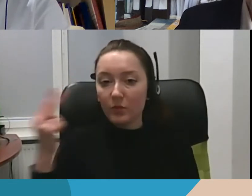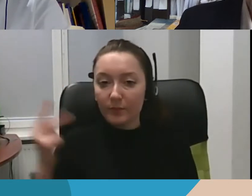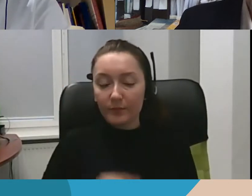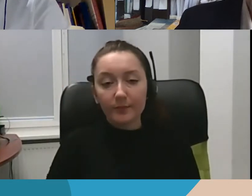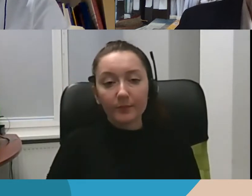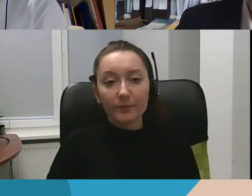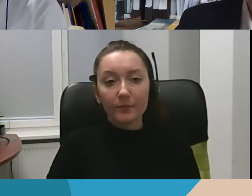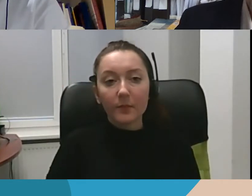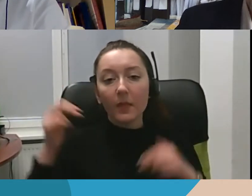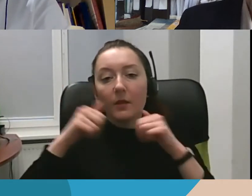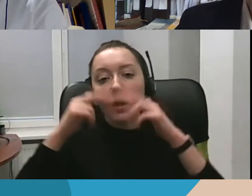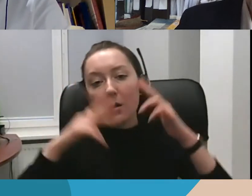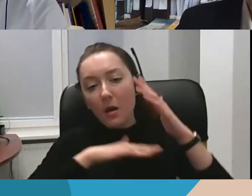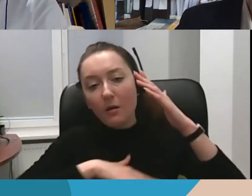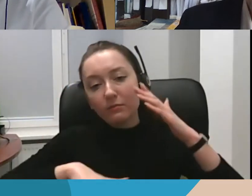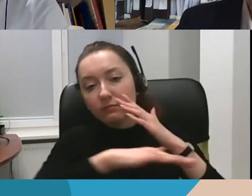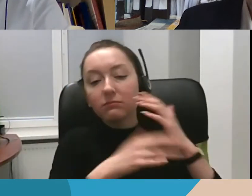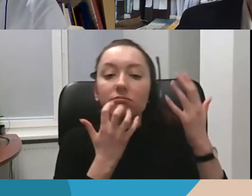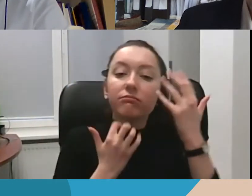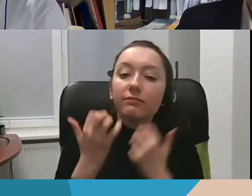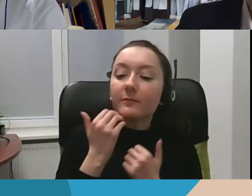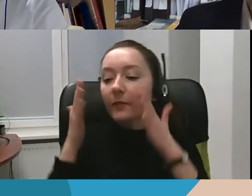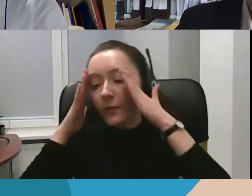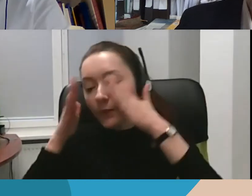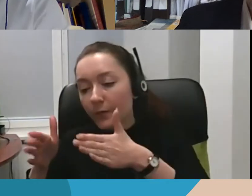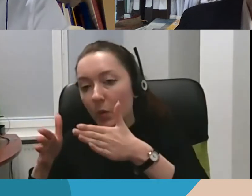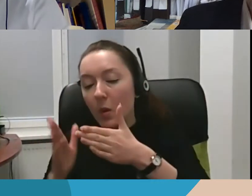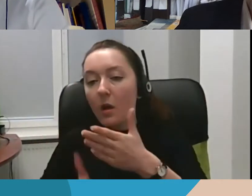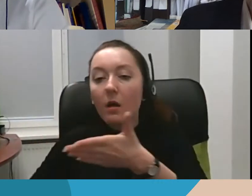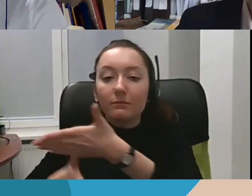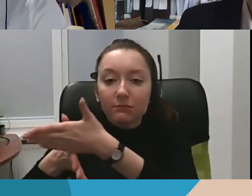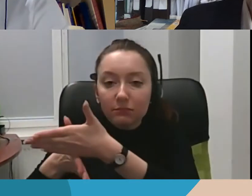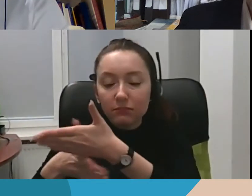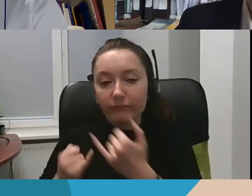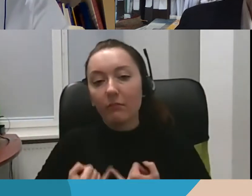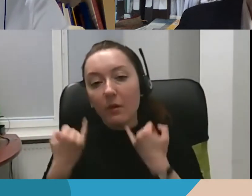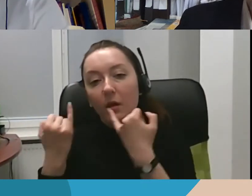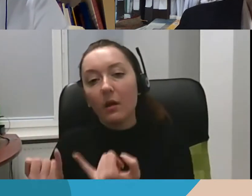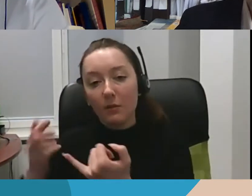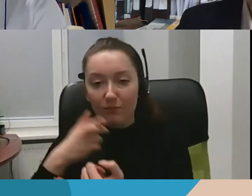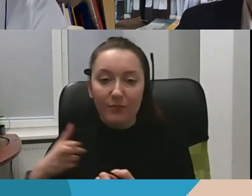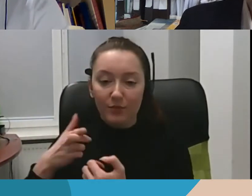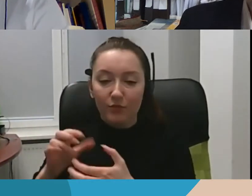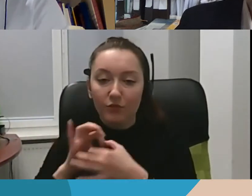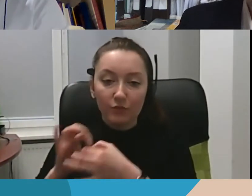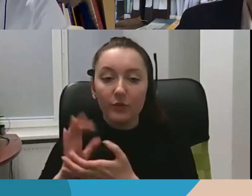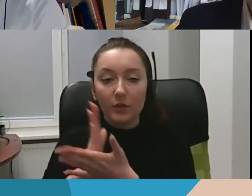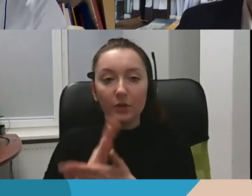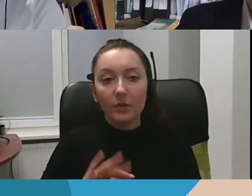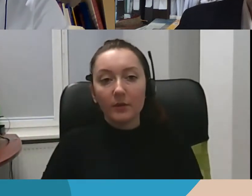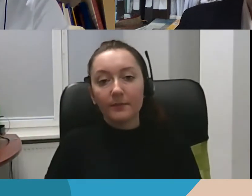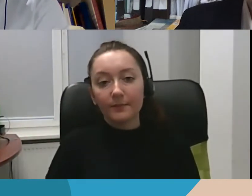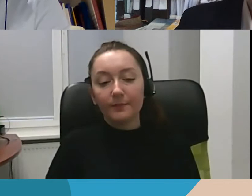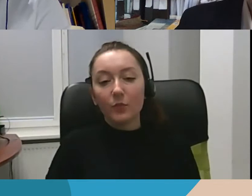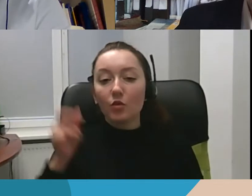contribute and solve this human rights crisis in Belarus. But when we talk about the international law,